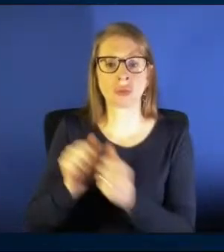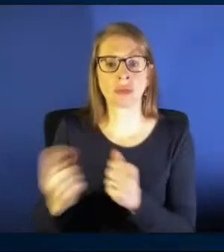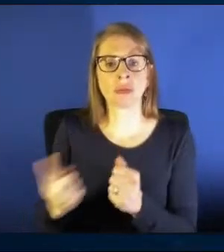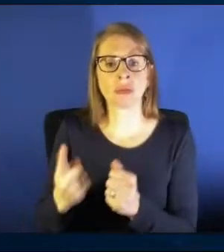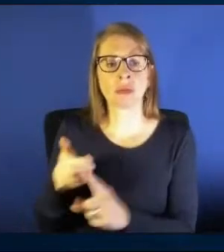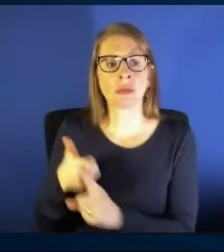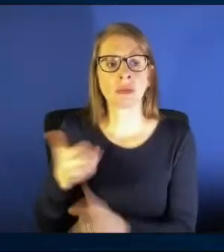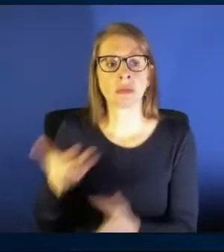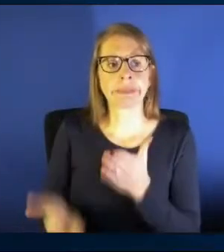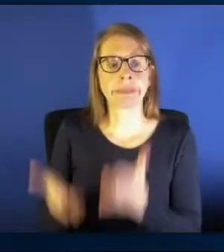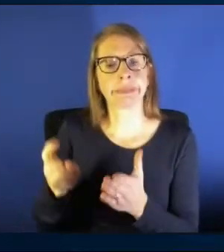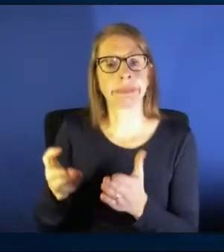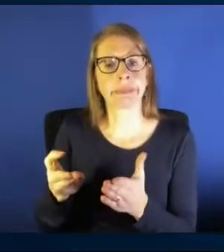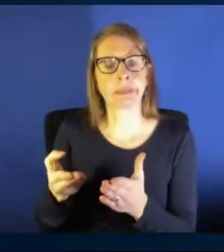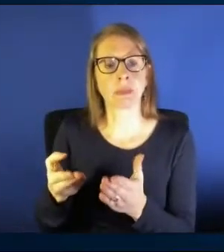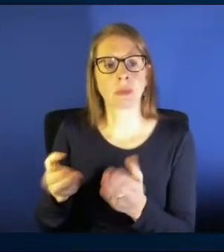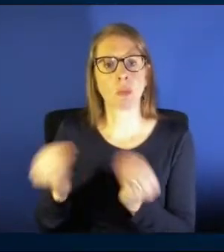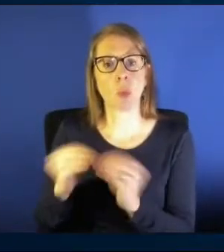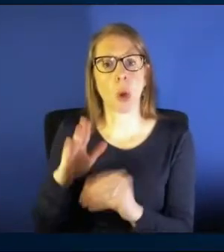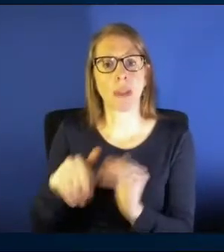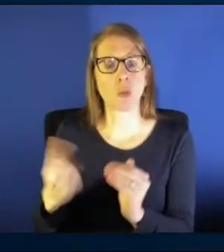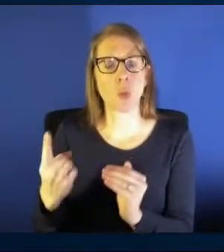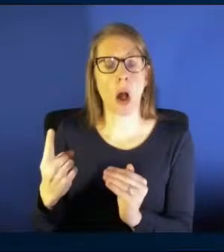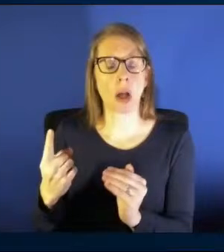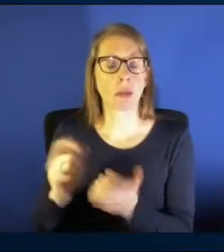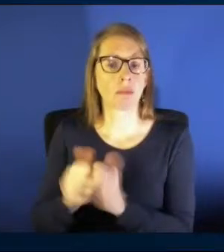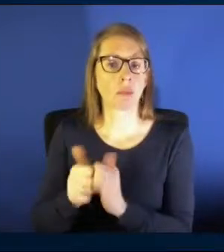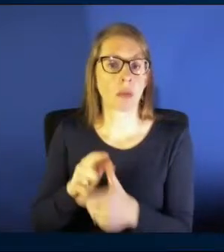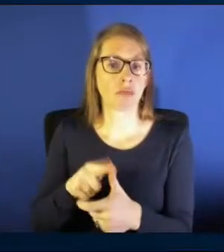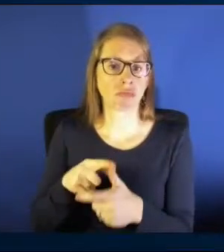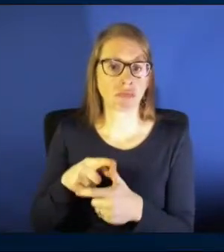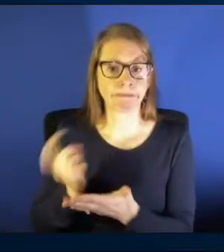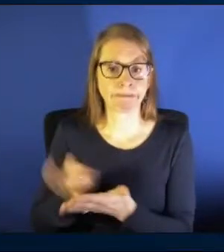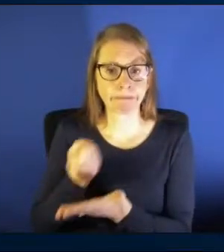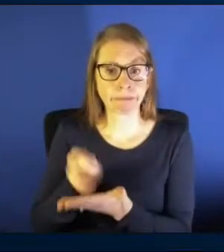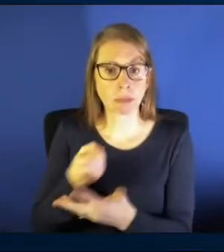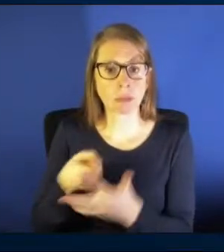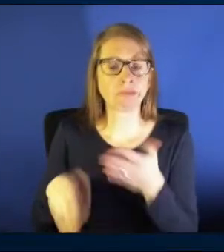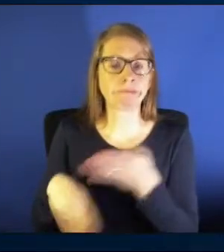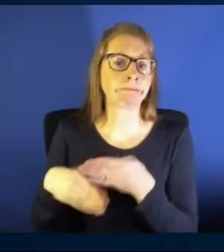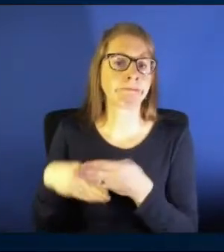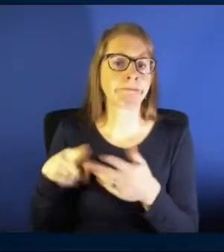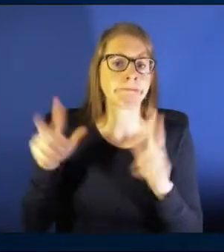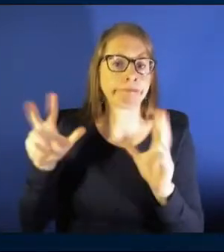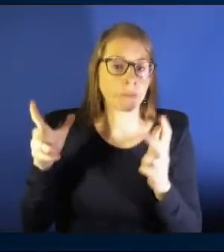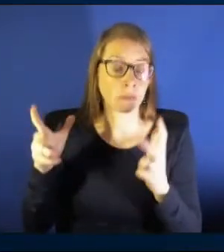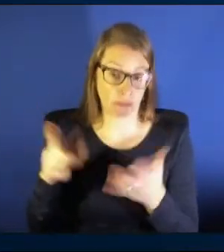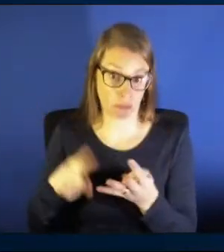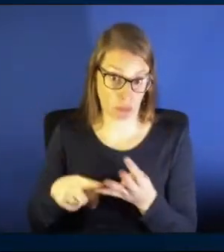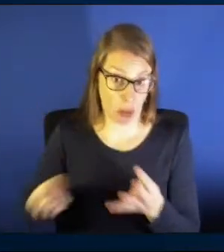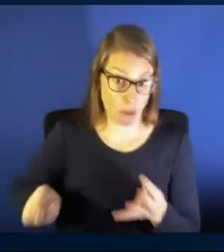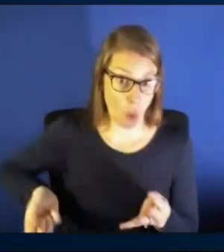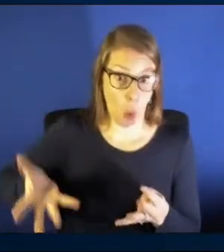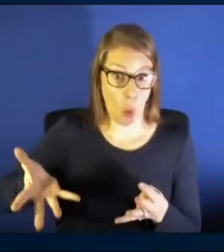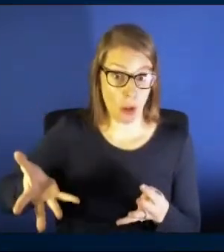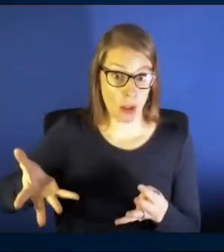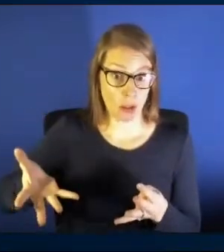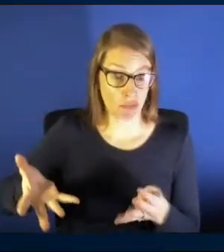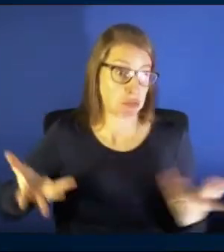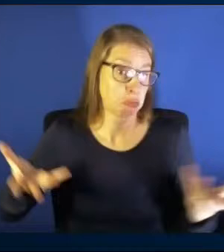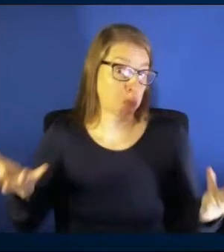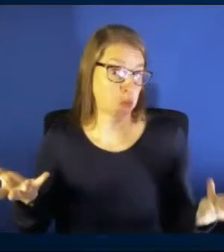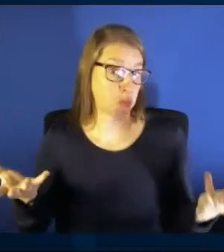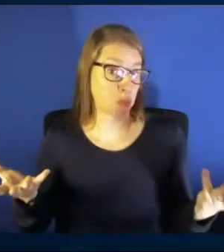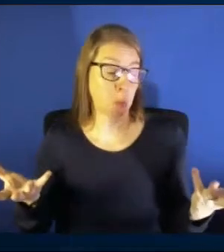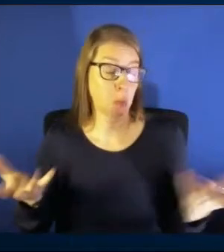does multiple sports like hockey, soccer, basketball, even something like bowling? Would just making sure